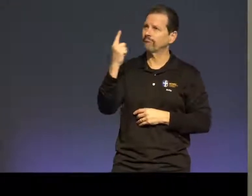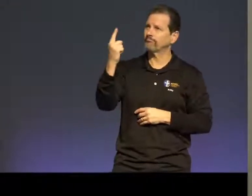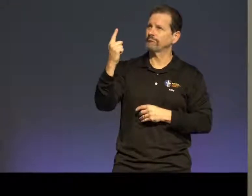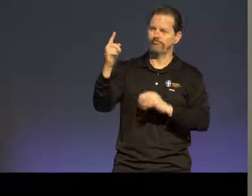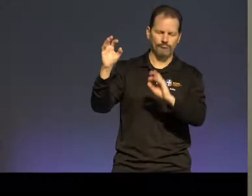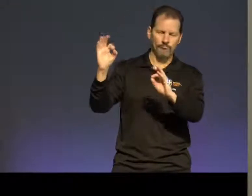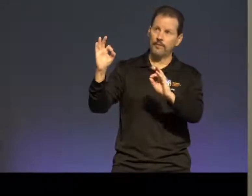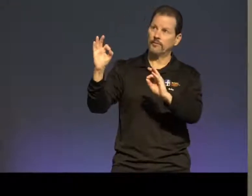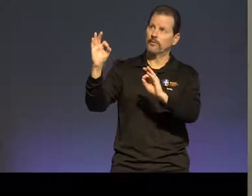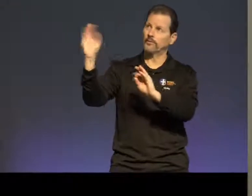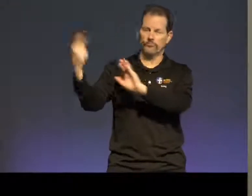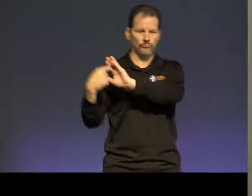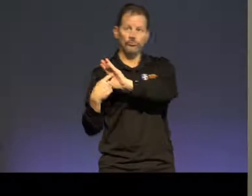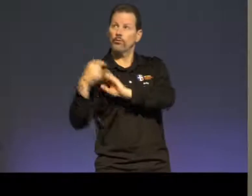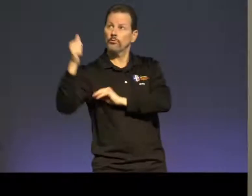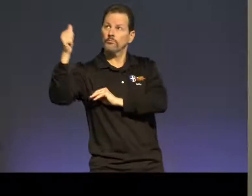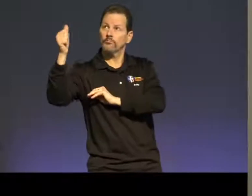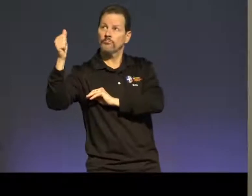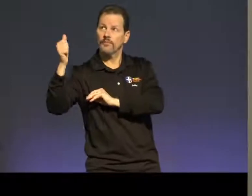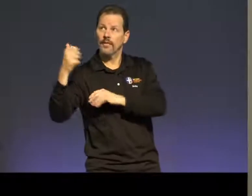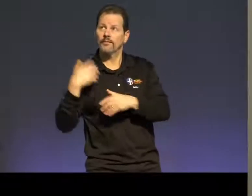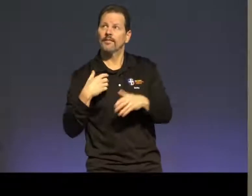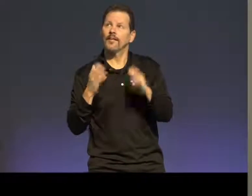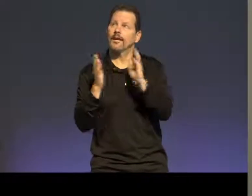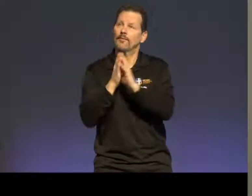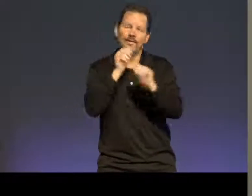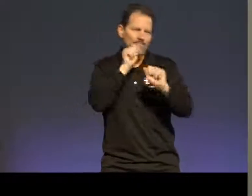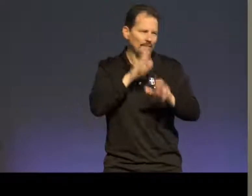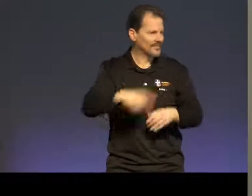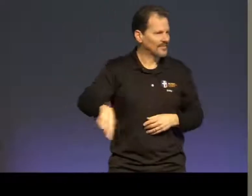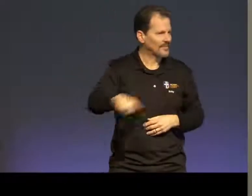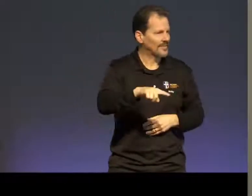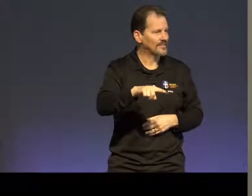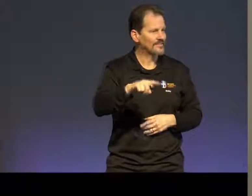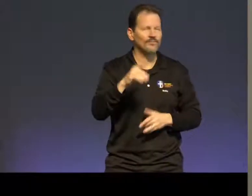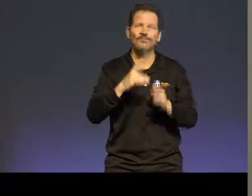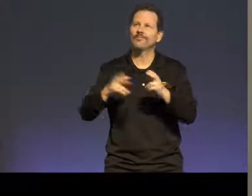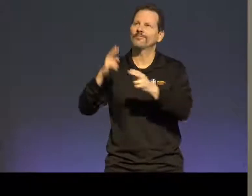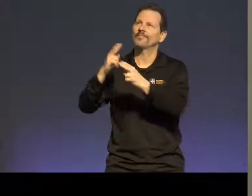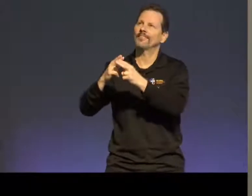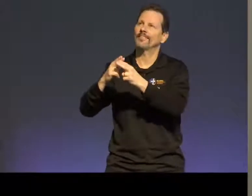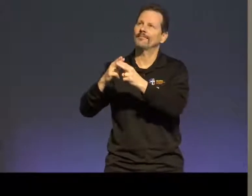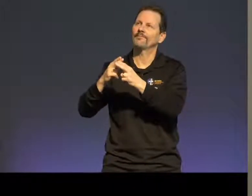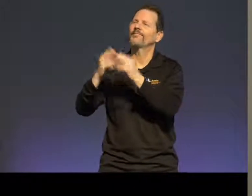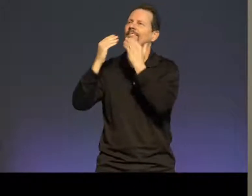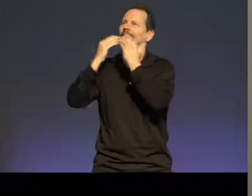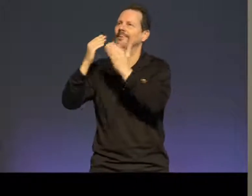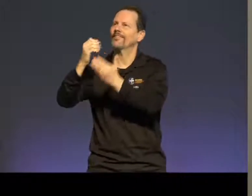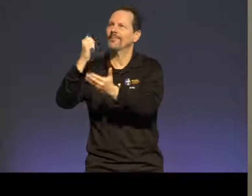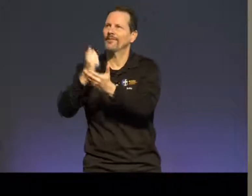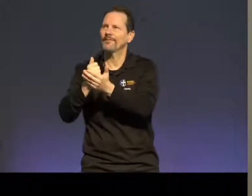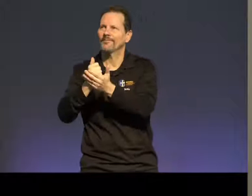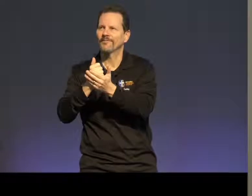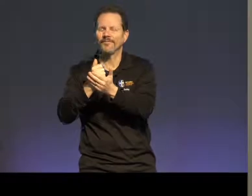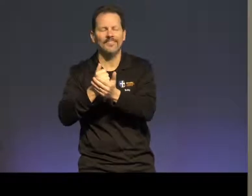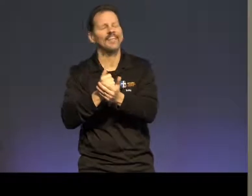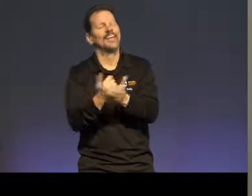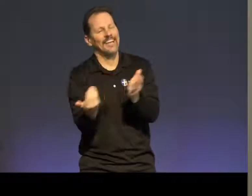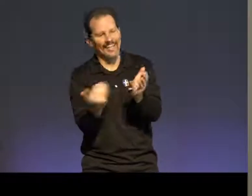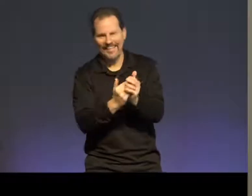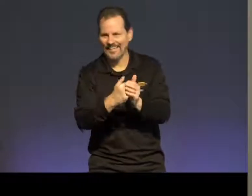Bless the hearts of your people. In Jesus' name we pray and give you thanks. Amen. Good morning, Bethany.